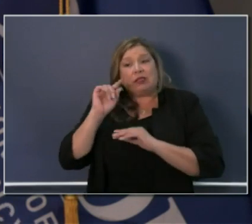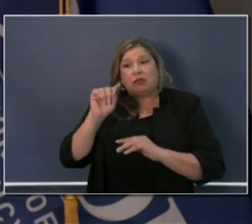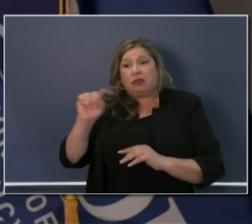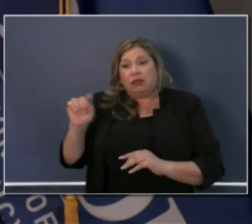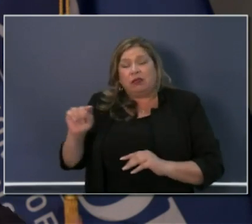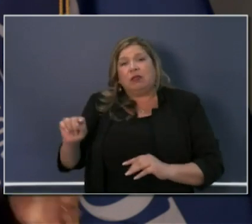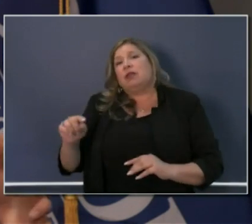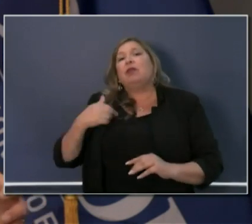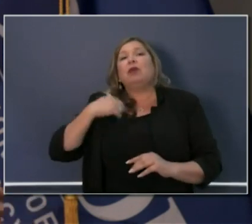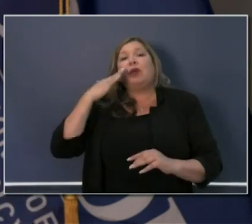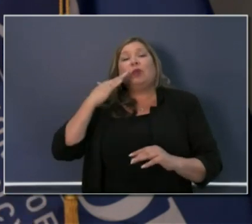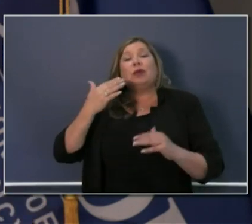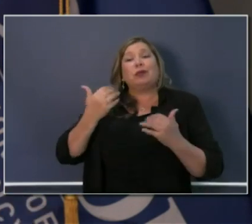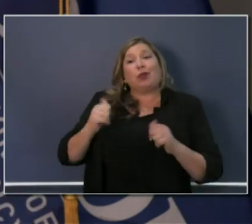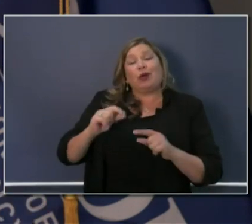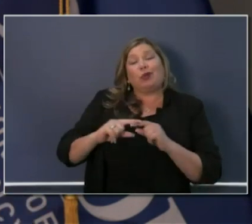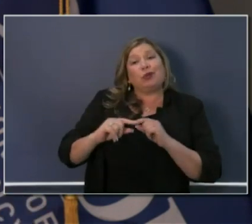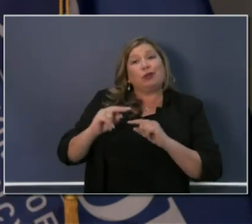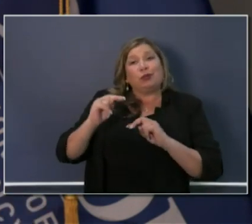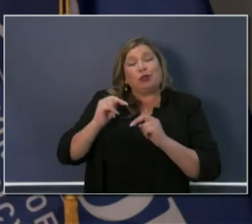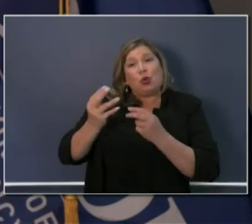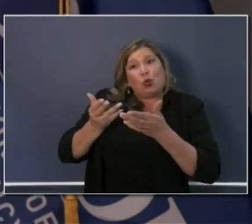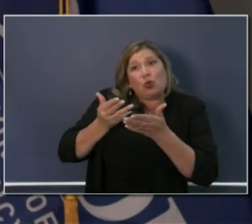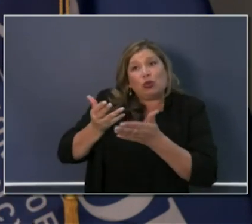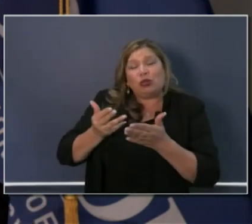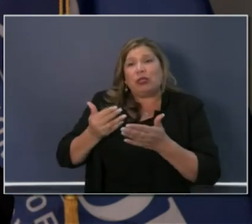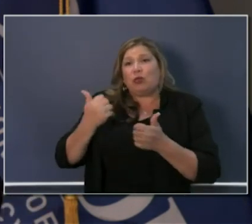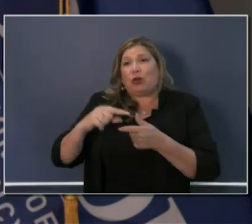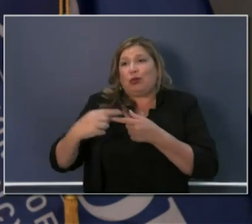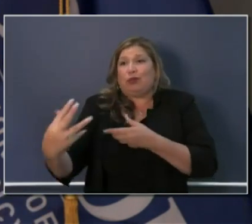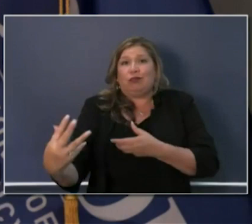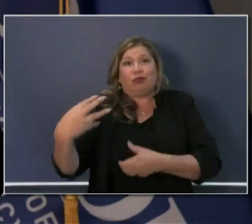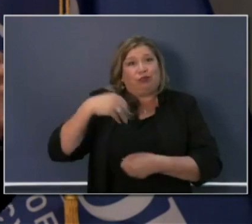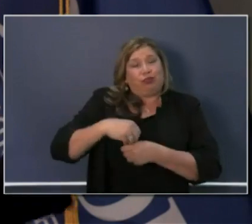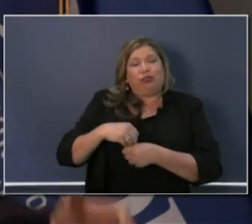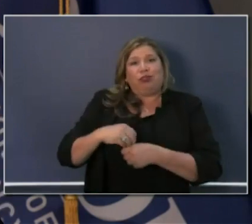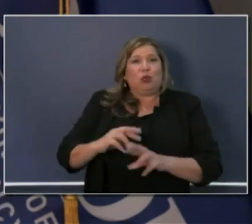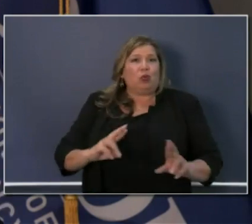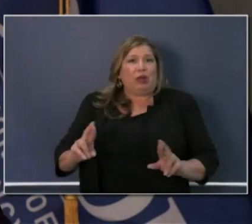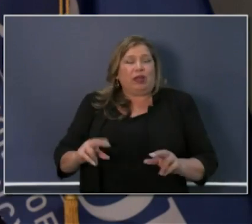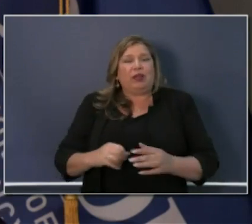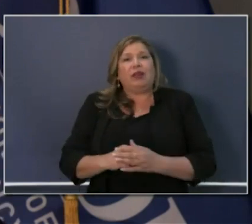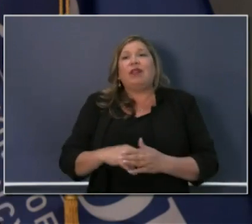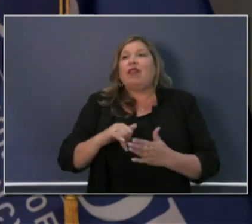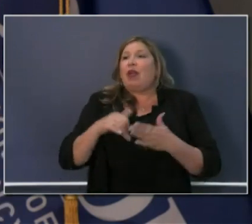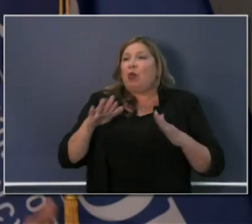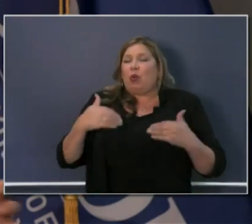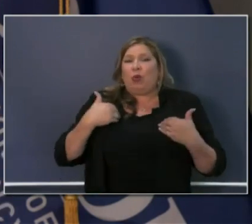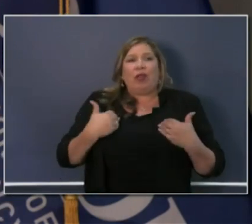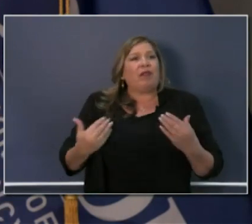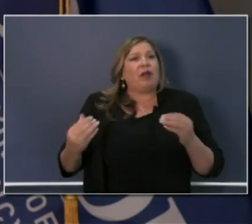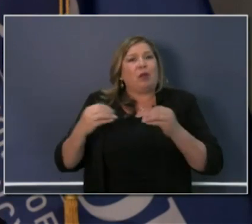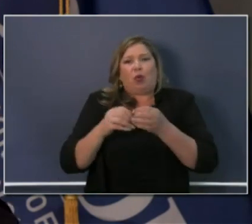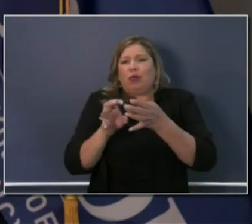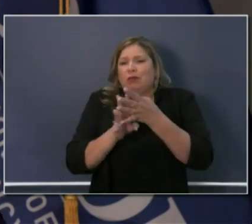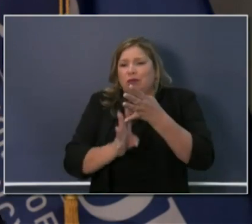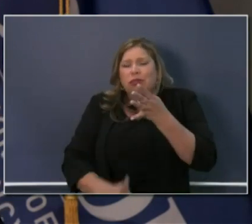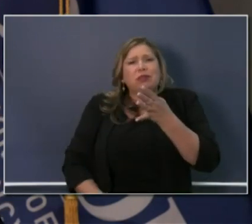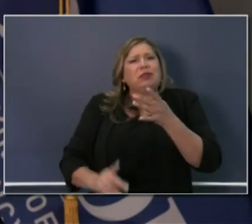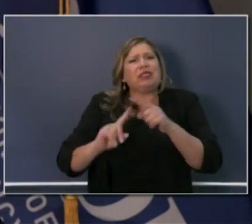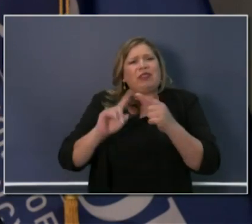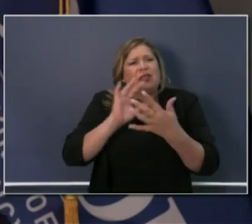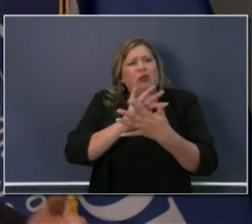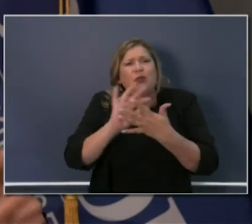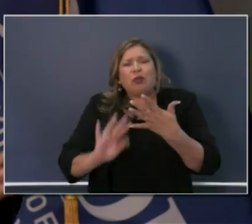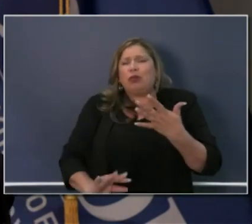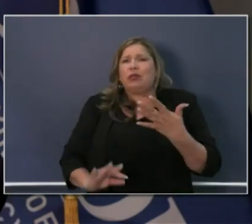to negotiate and to bring online, again, to broaden our portfolio of opportunities to meet